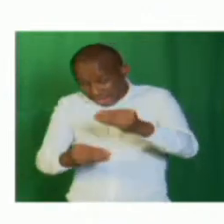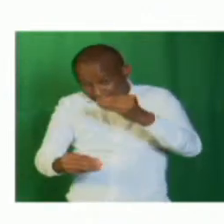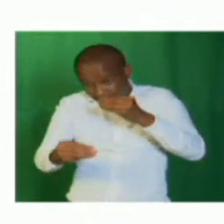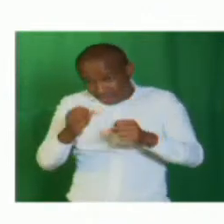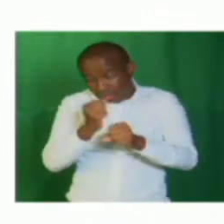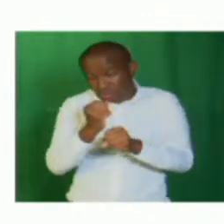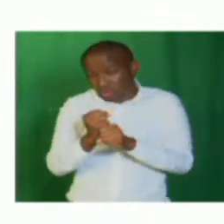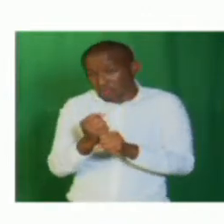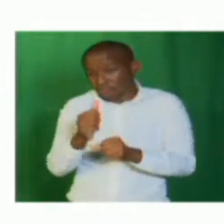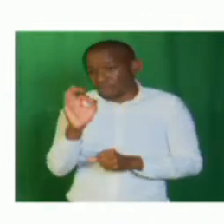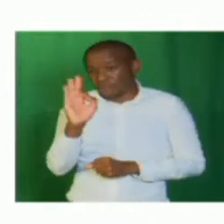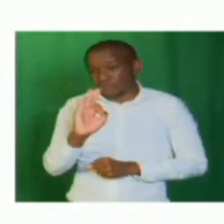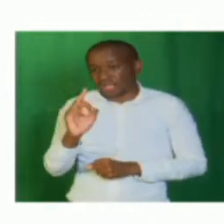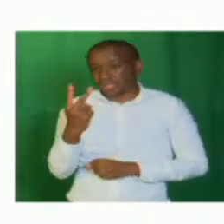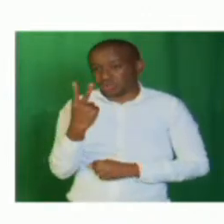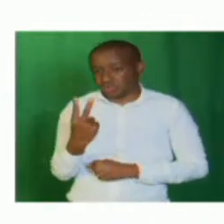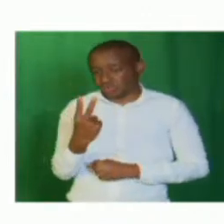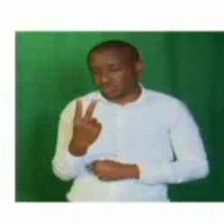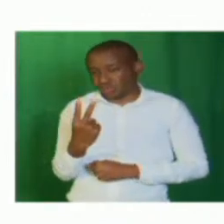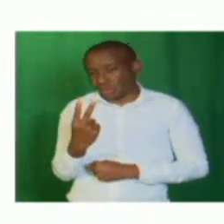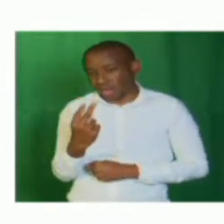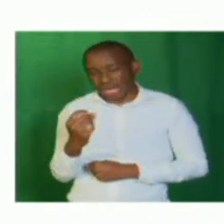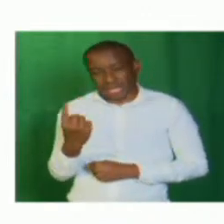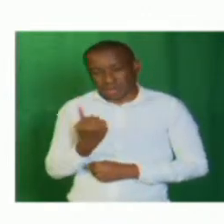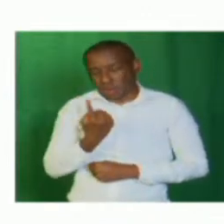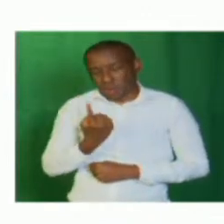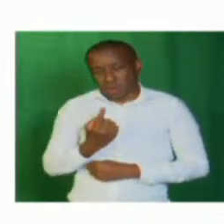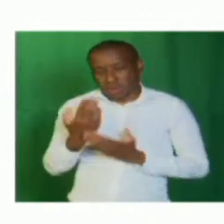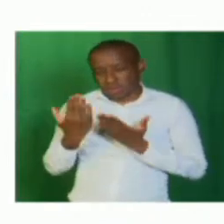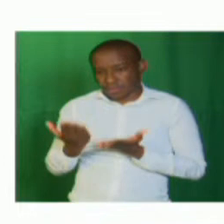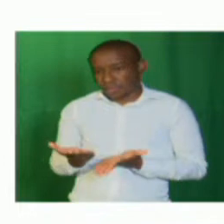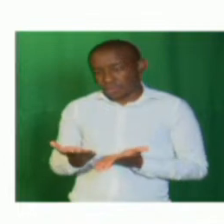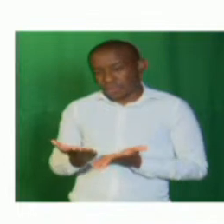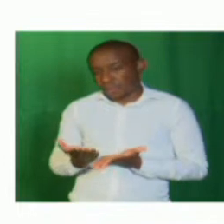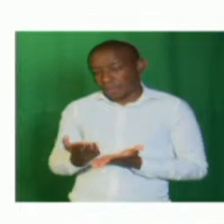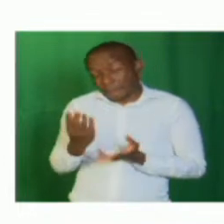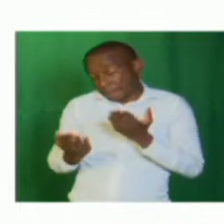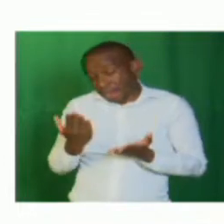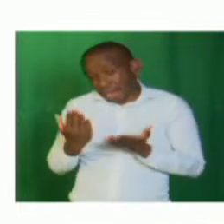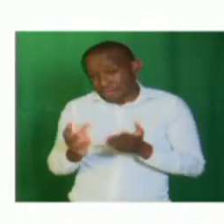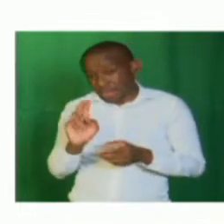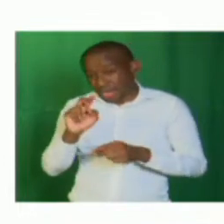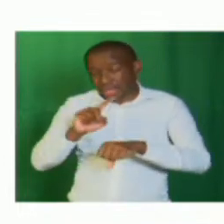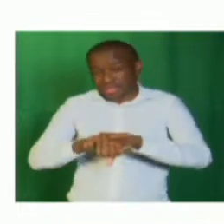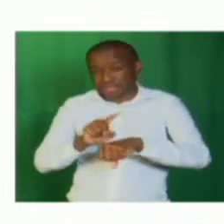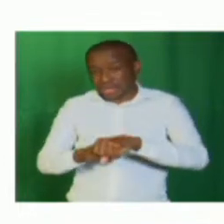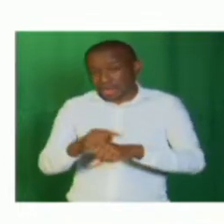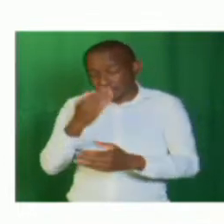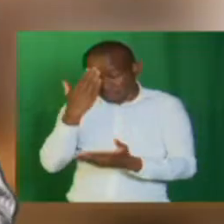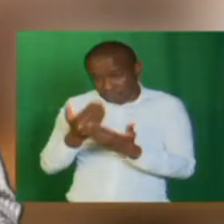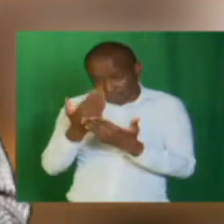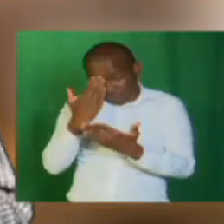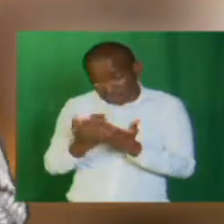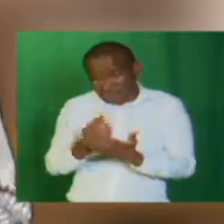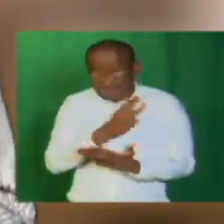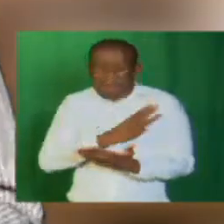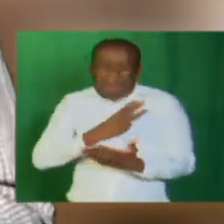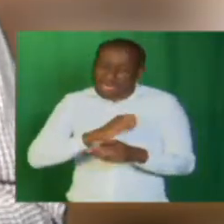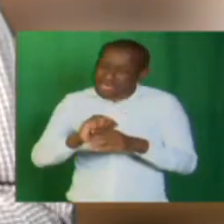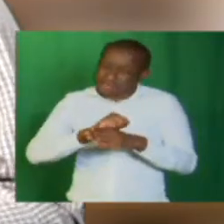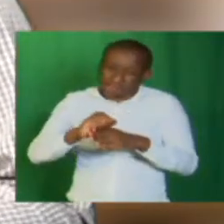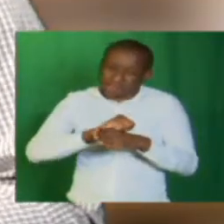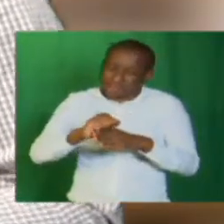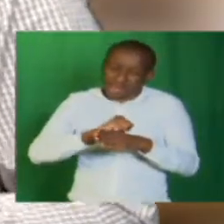functions. That was the only part that was remaining. So probably we'll continue on our next lesson. Please continue